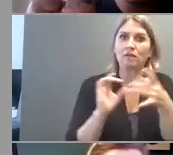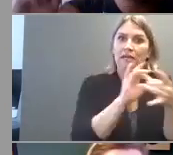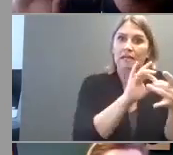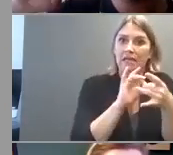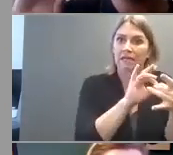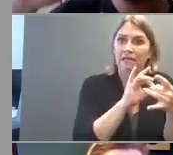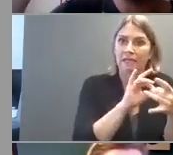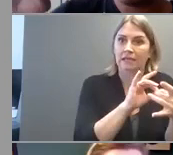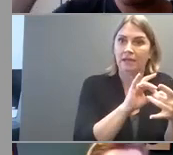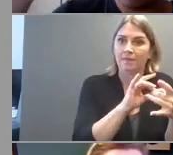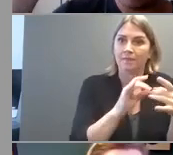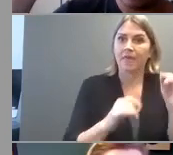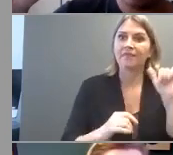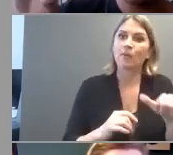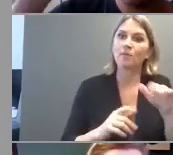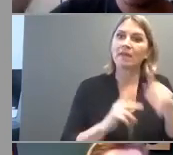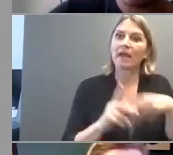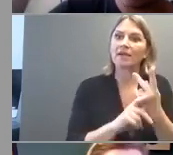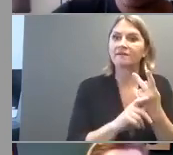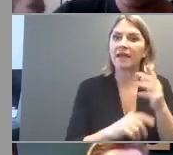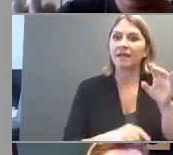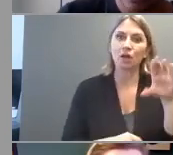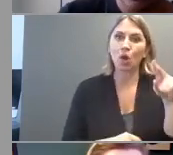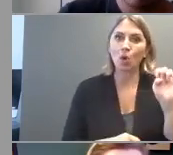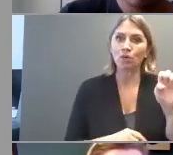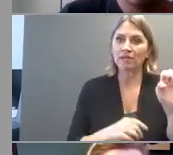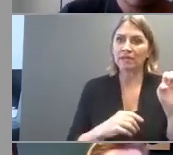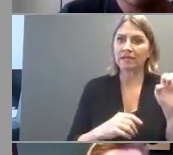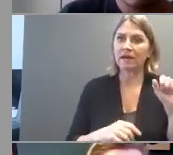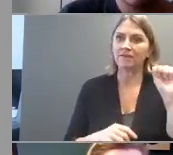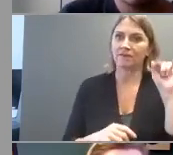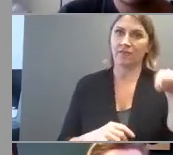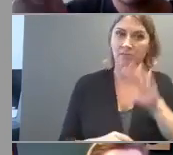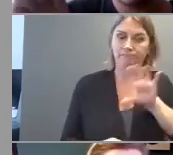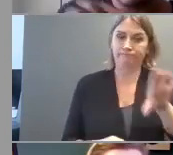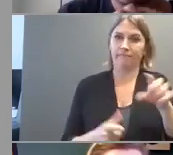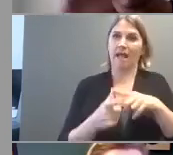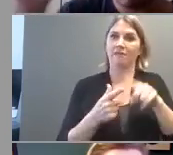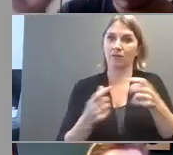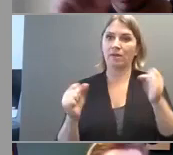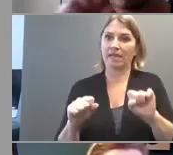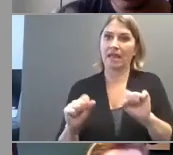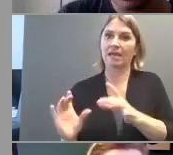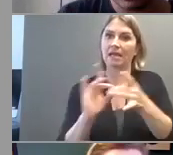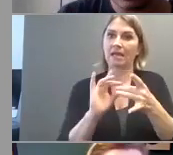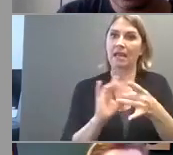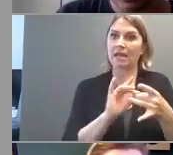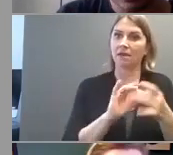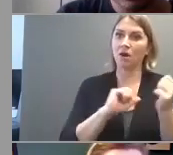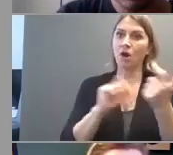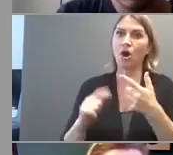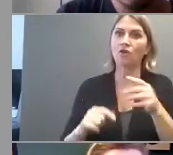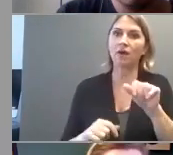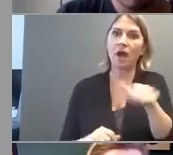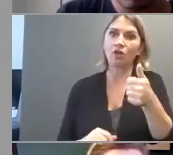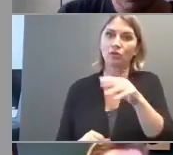node. And that would be sort of like a meta node that contains other nodes inside. And then we can connect all of those meta nodes